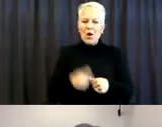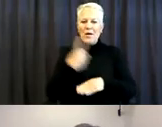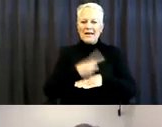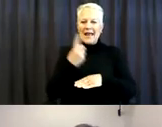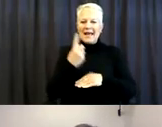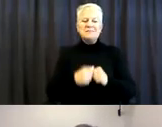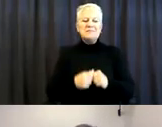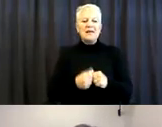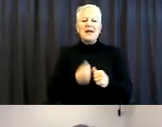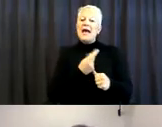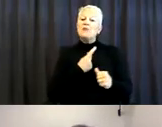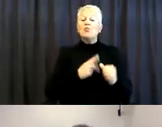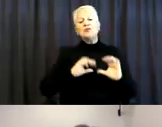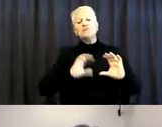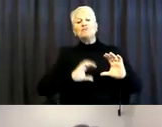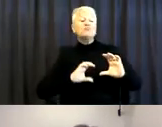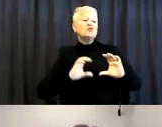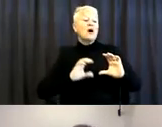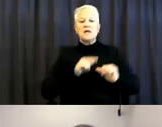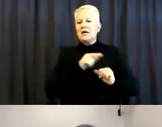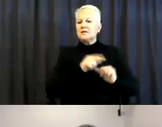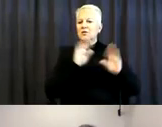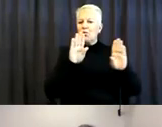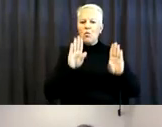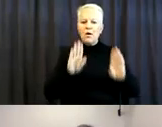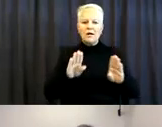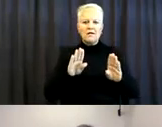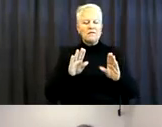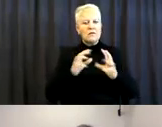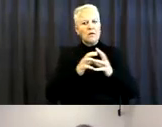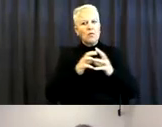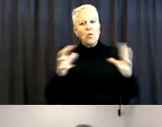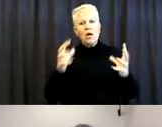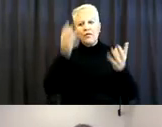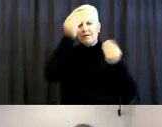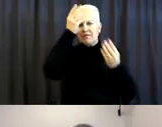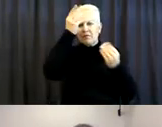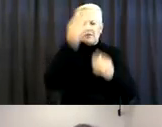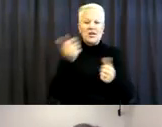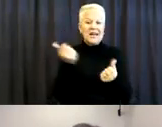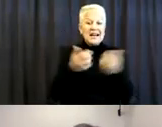day, and we talked. Just a wonderful wealth of information,